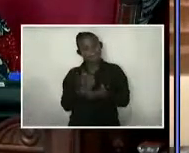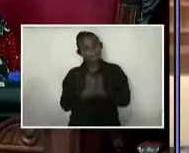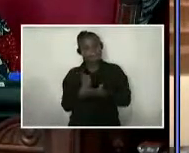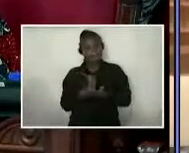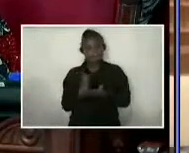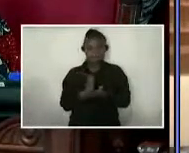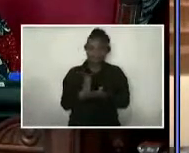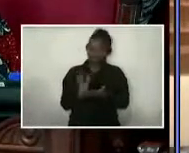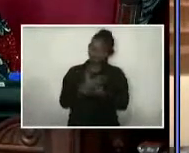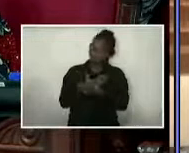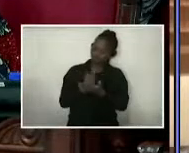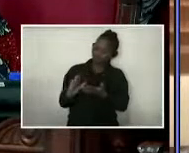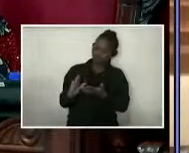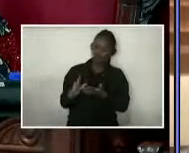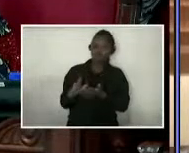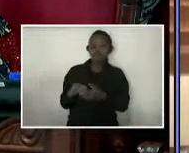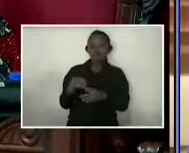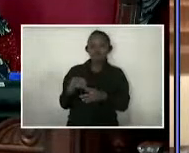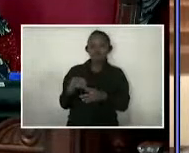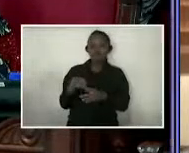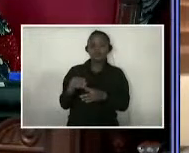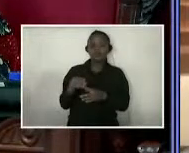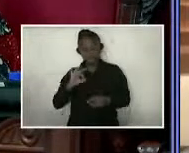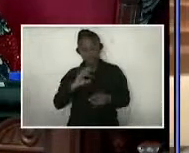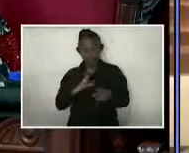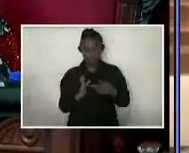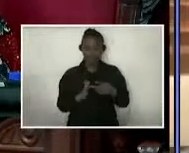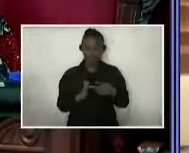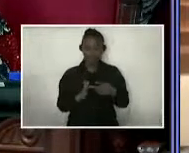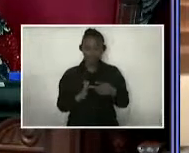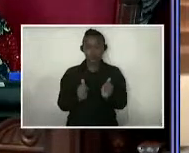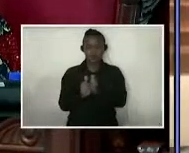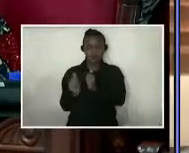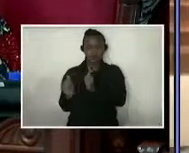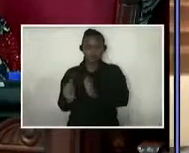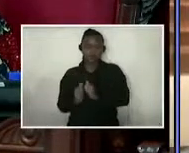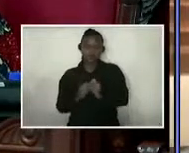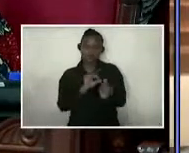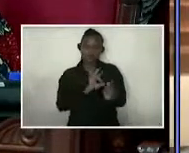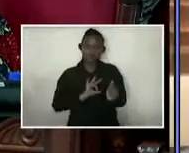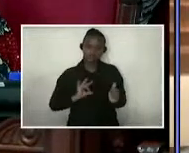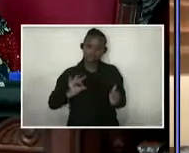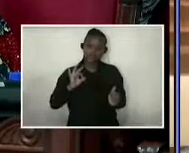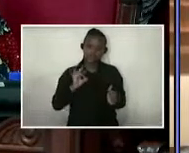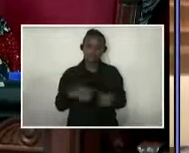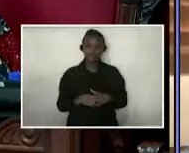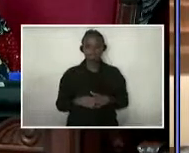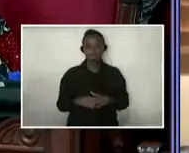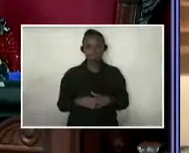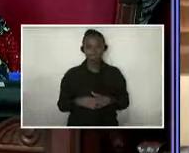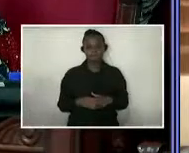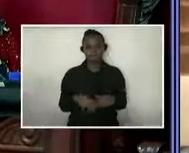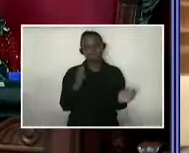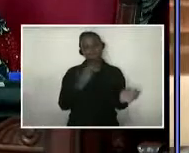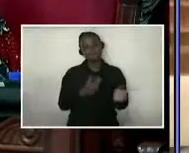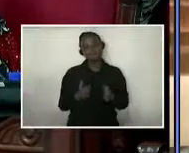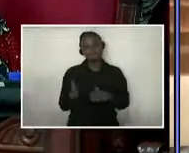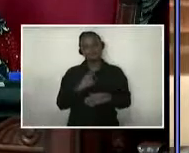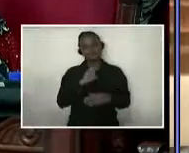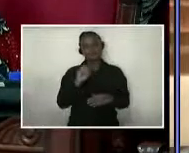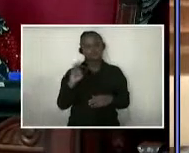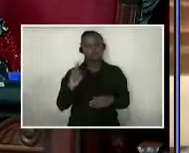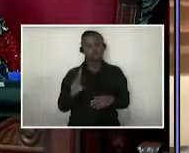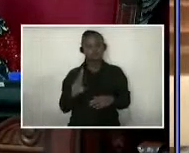mayors, coalition mayors, keen to centralize power. The 2002 Constitutional Court ruling that mayoral committees did